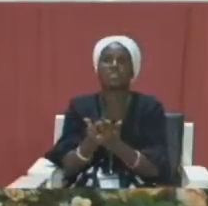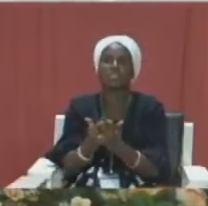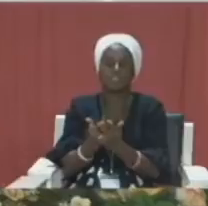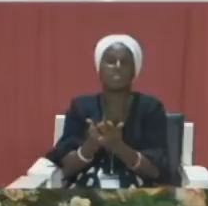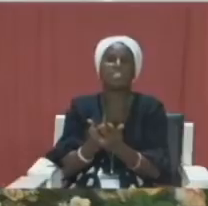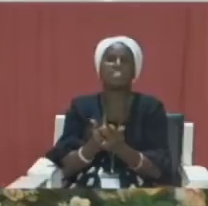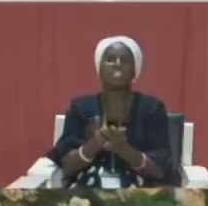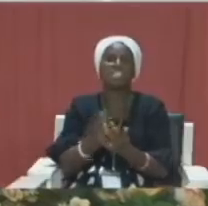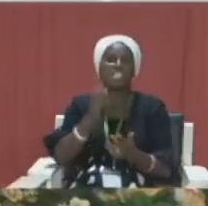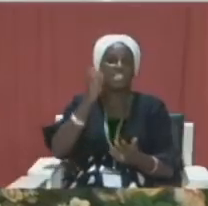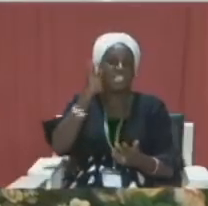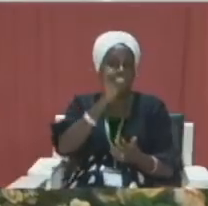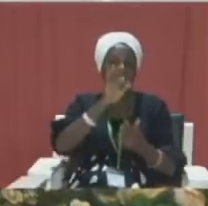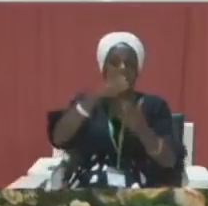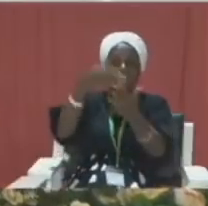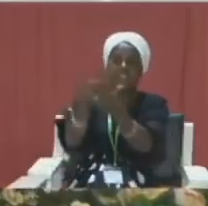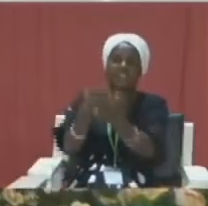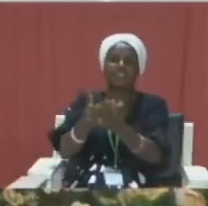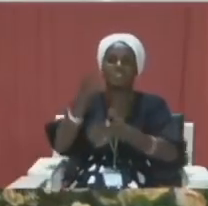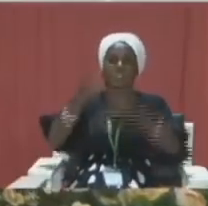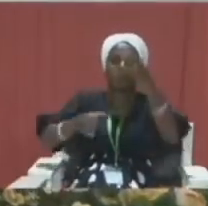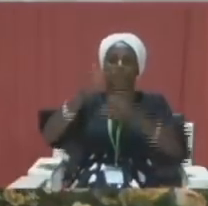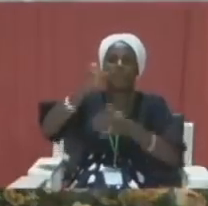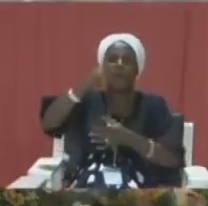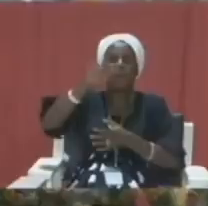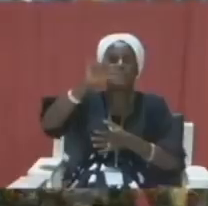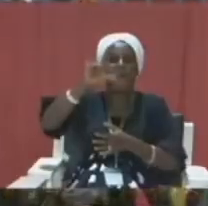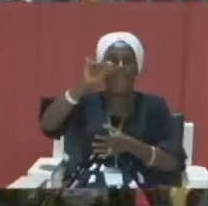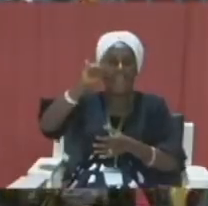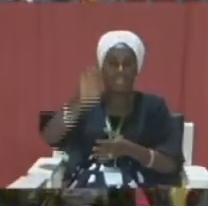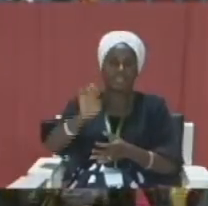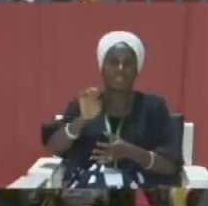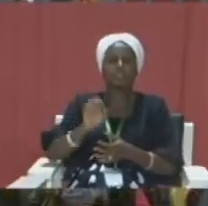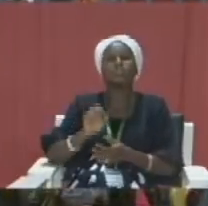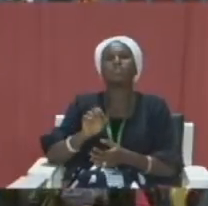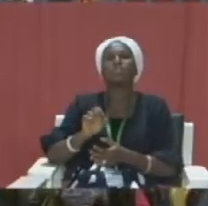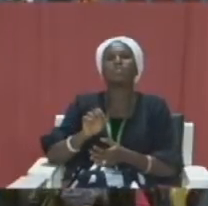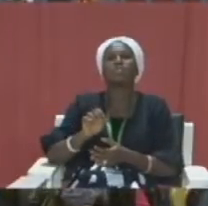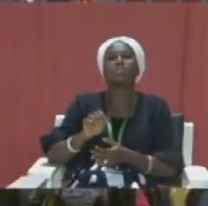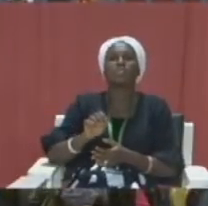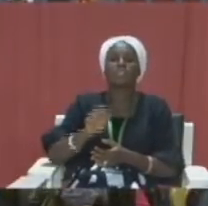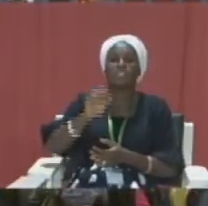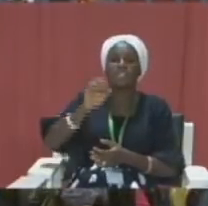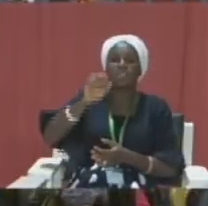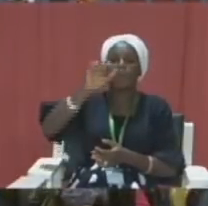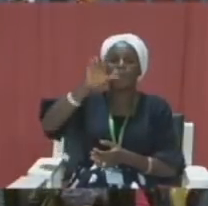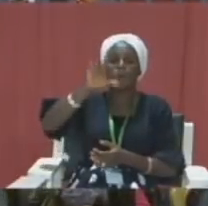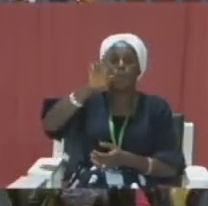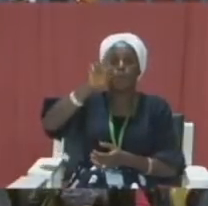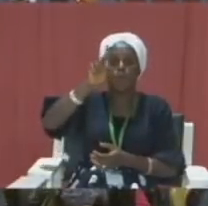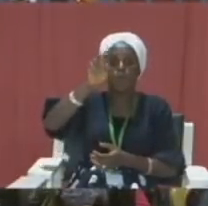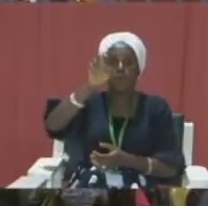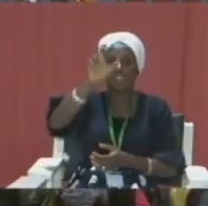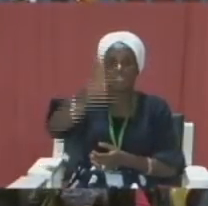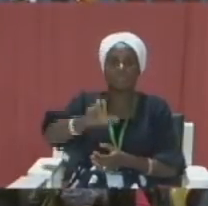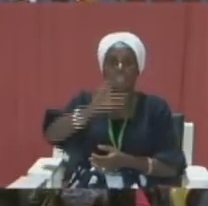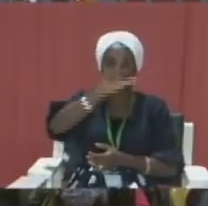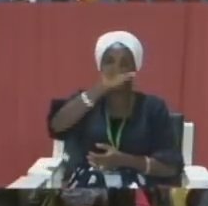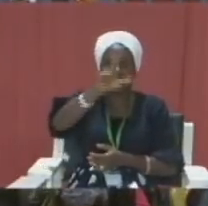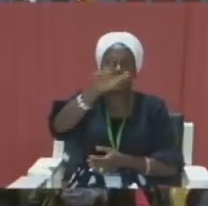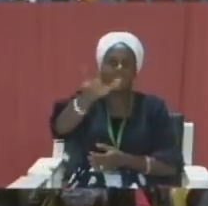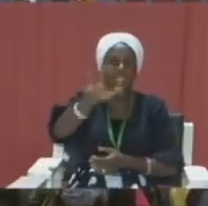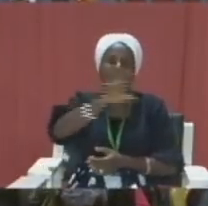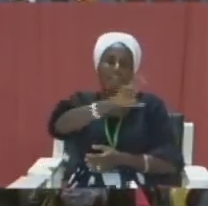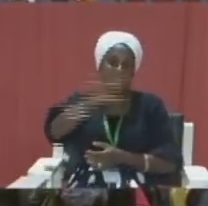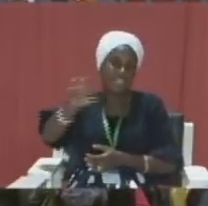Pilate. Pilate said, in St. Luke chapter 23, verse 13 to